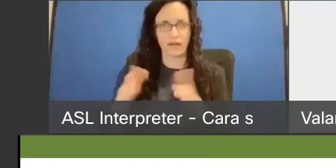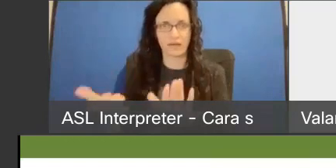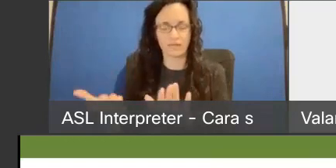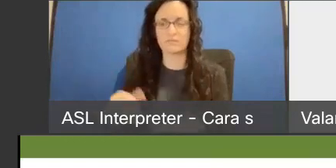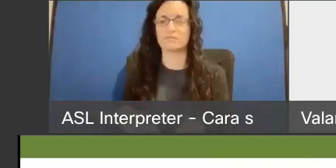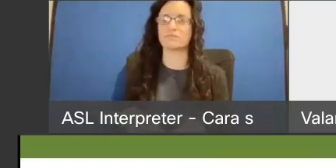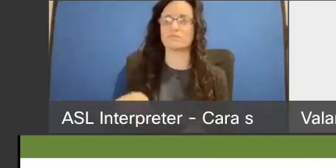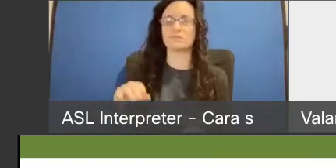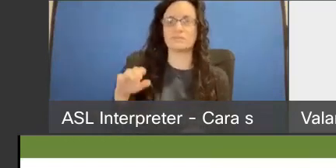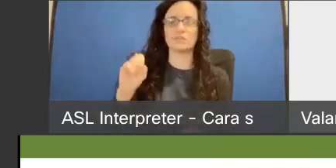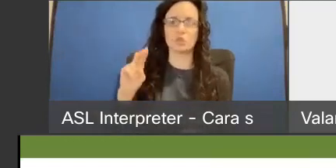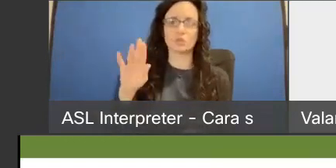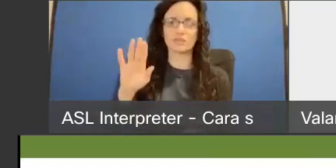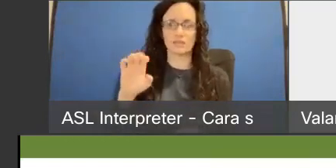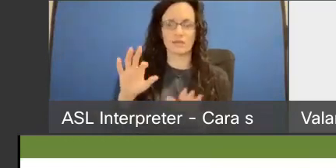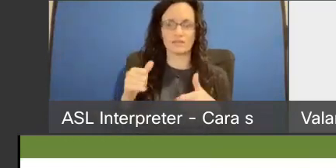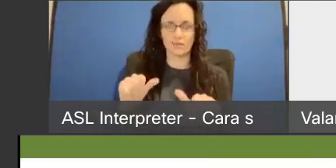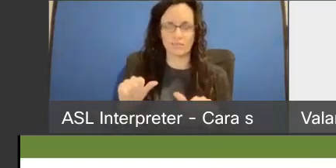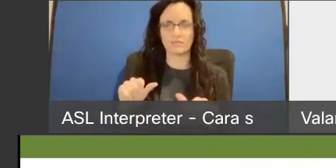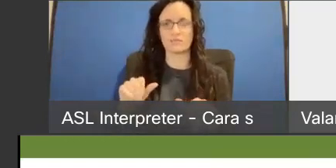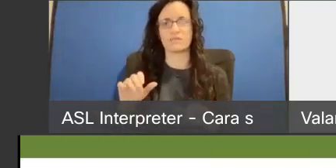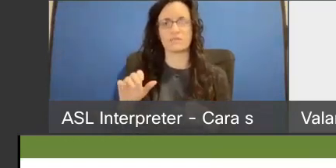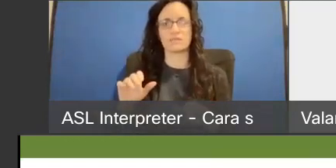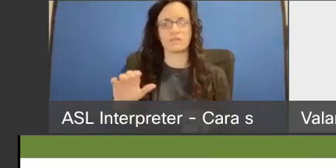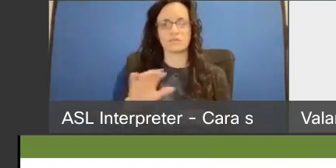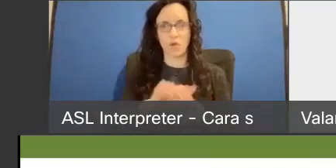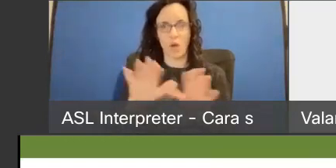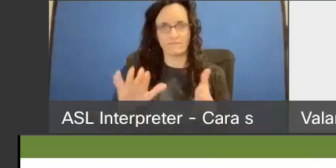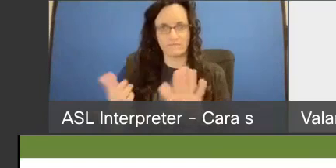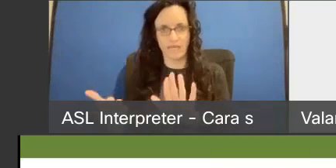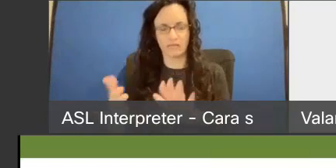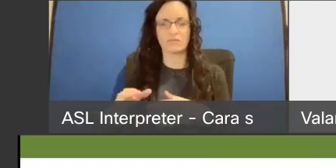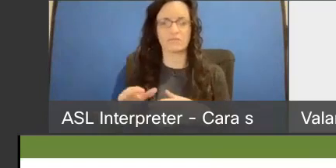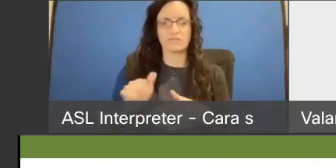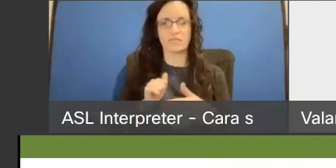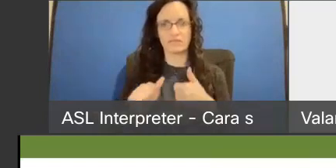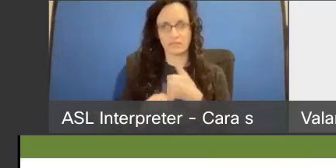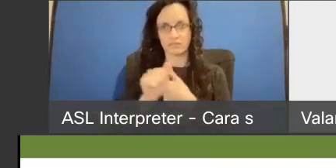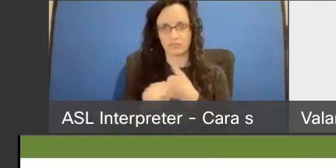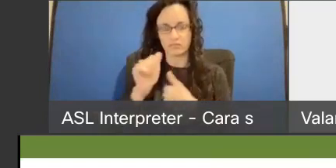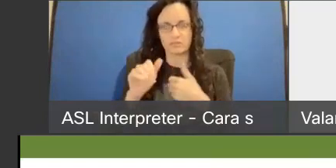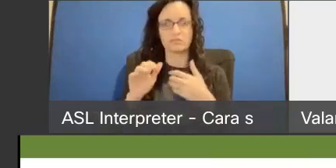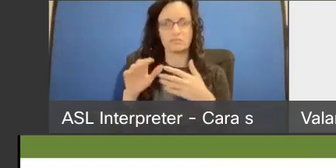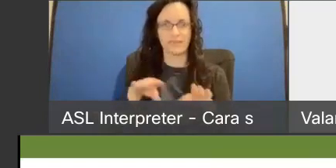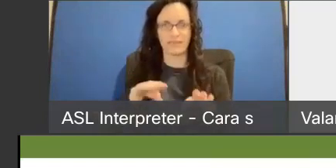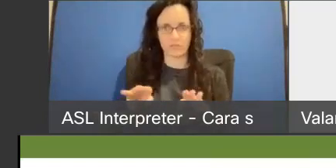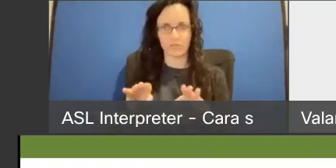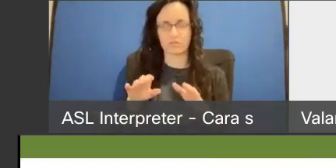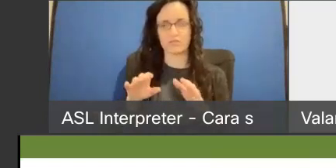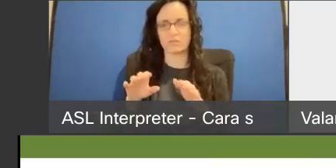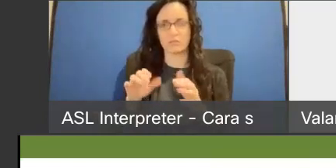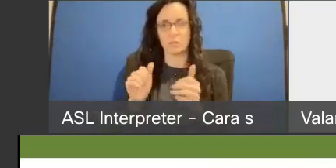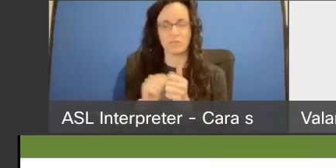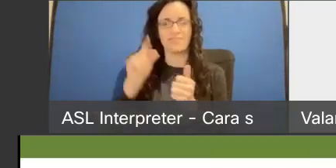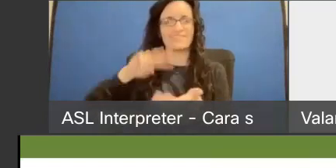attempt, a non-fatal, self-directed, potentially injurious behavior with any intent to die,